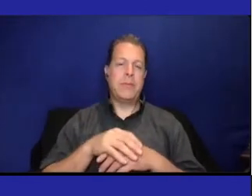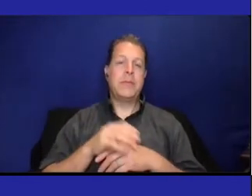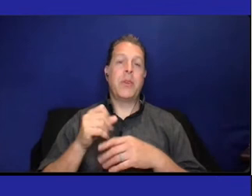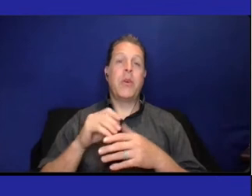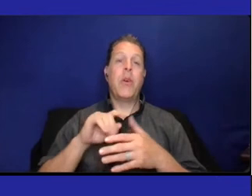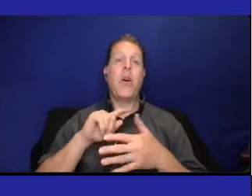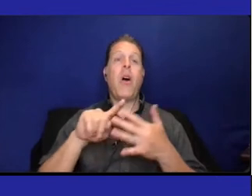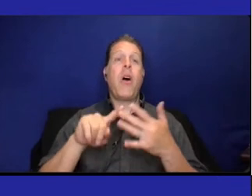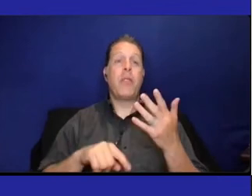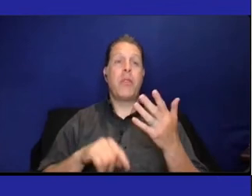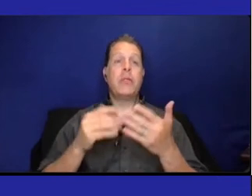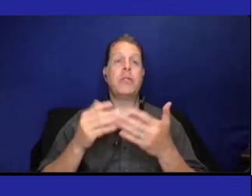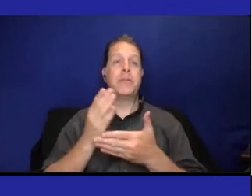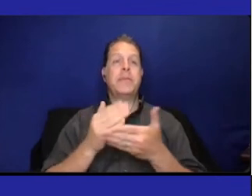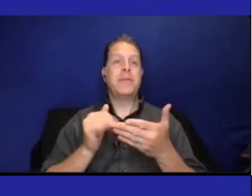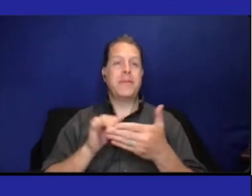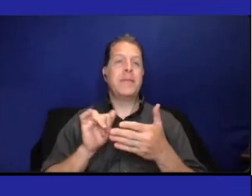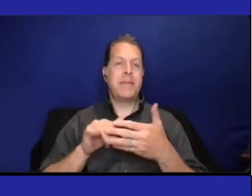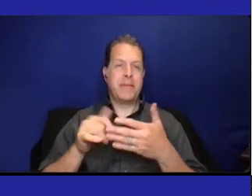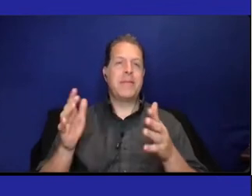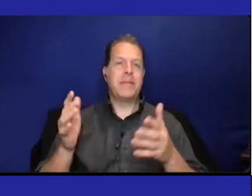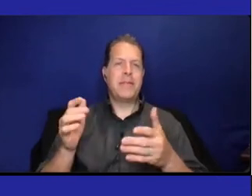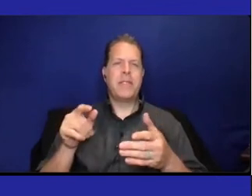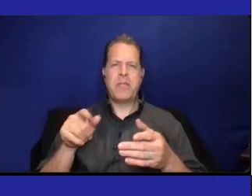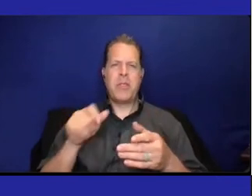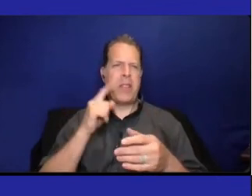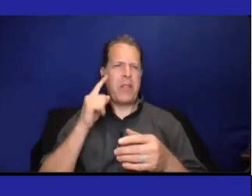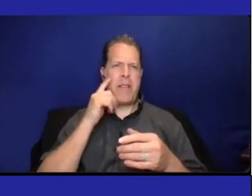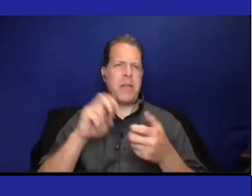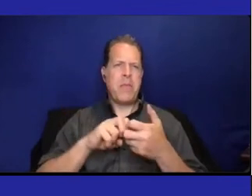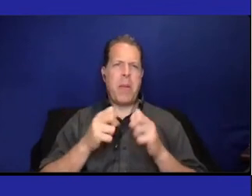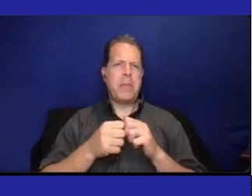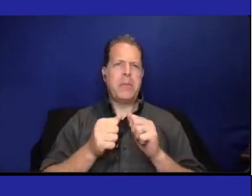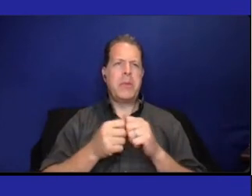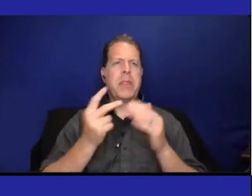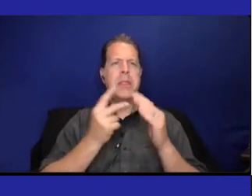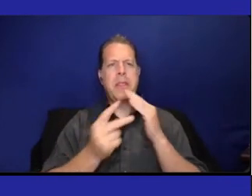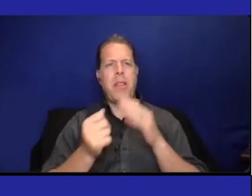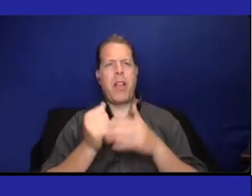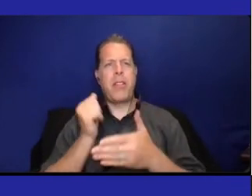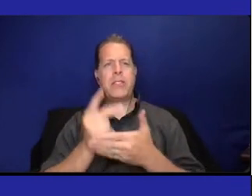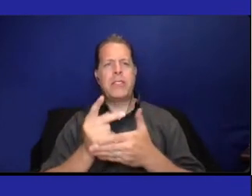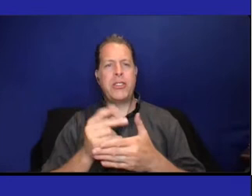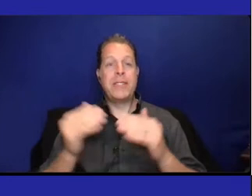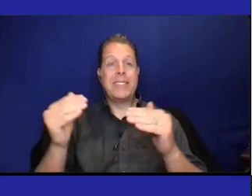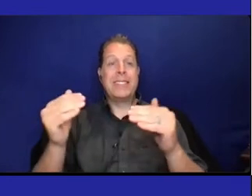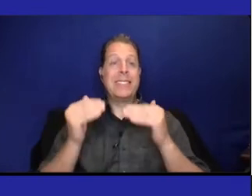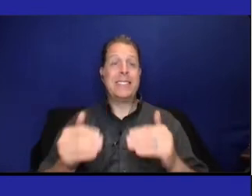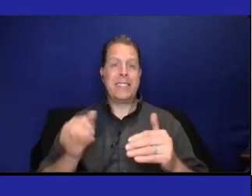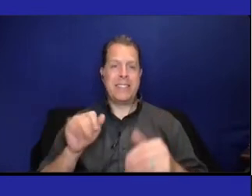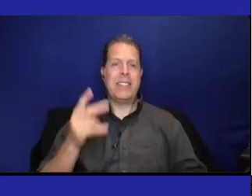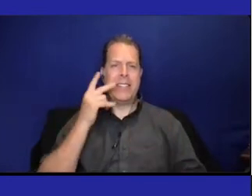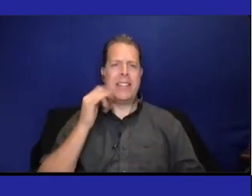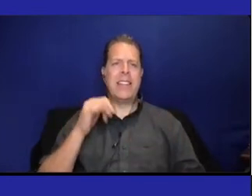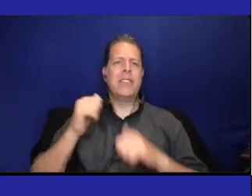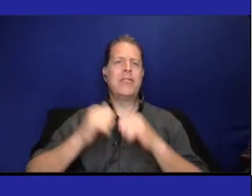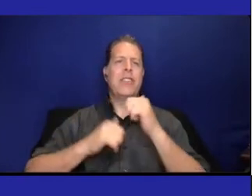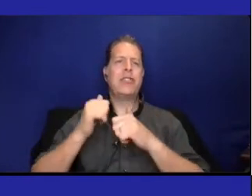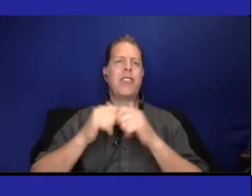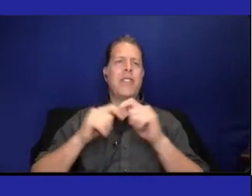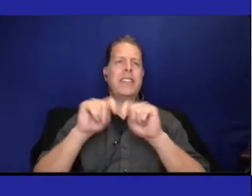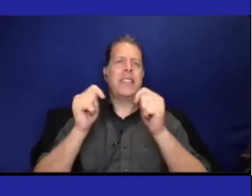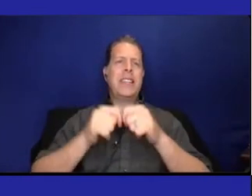are capital eligible, so we don't foresee any issues with the authorization. The next slide shows you the structure of the team. So health and